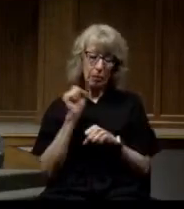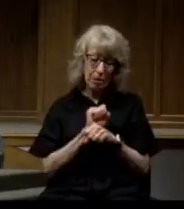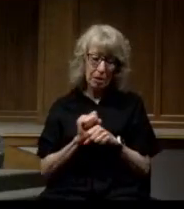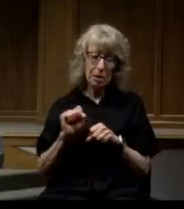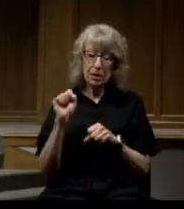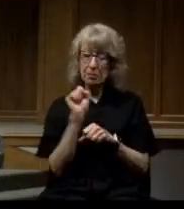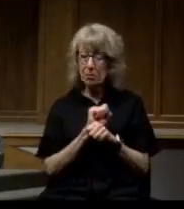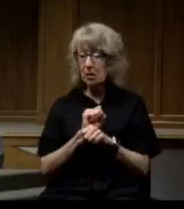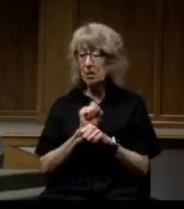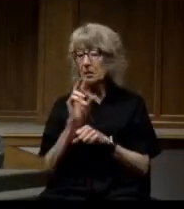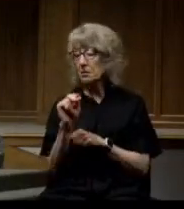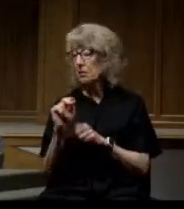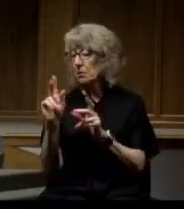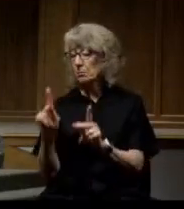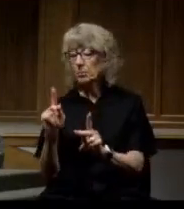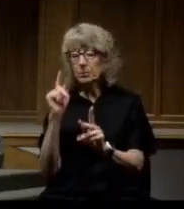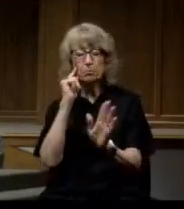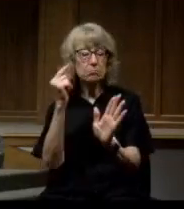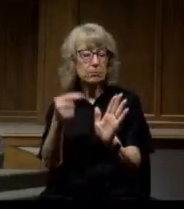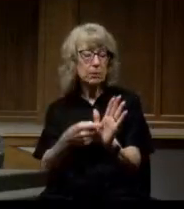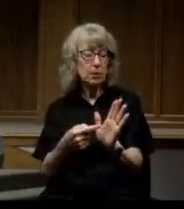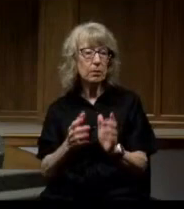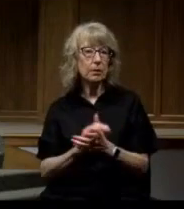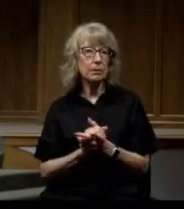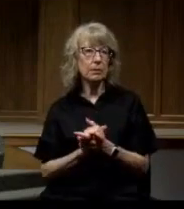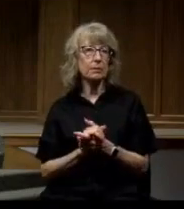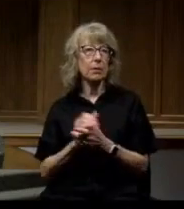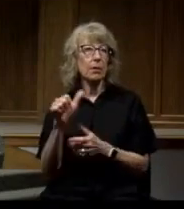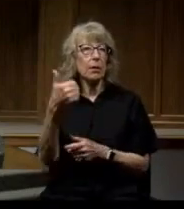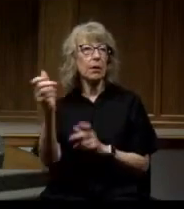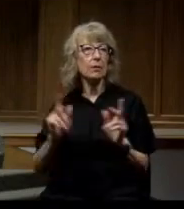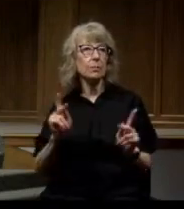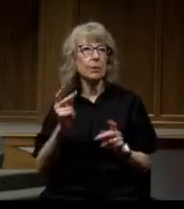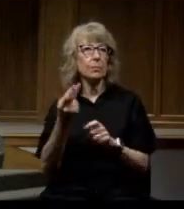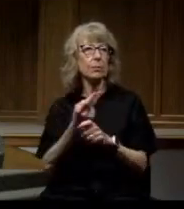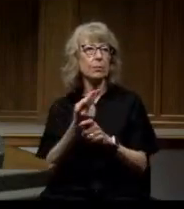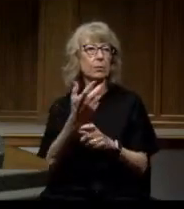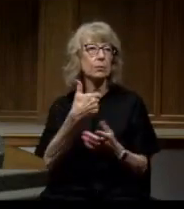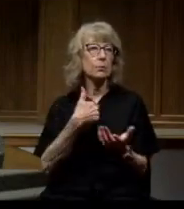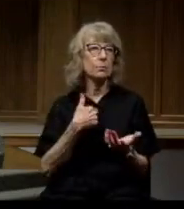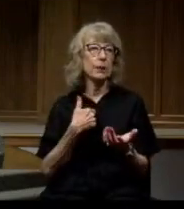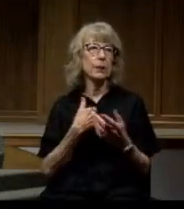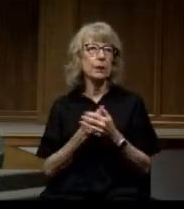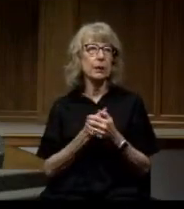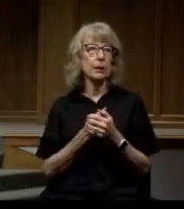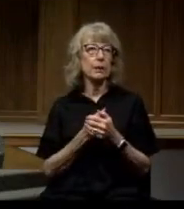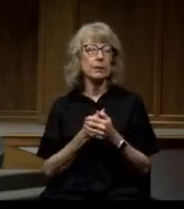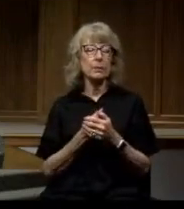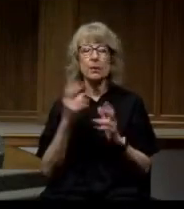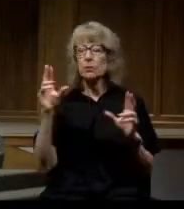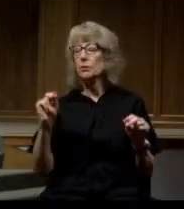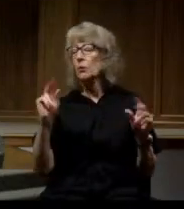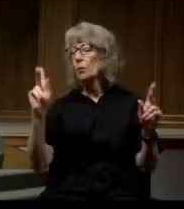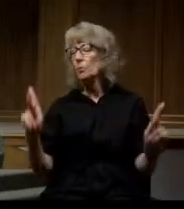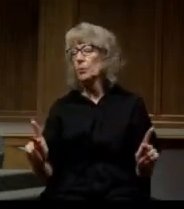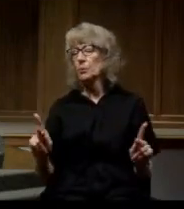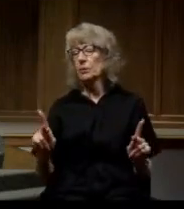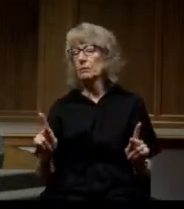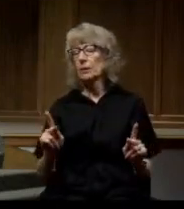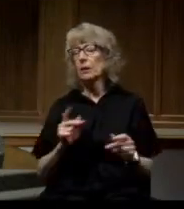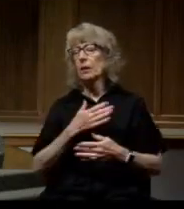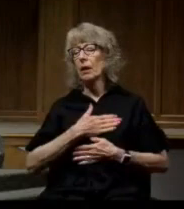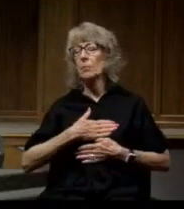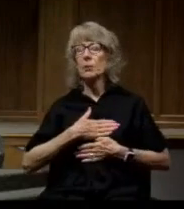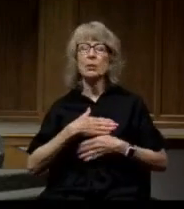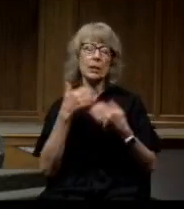feel taken for granted of, used by others, underappreciated. You thought your life would be one thing, but